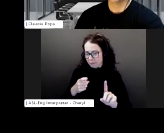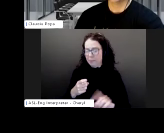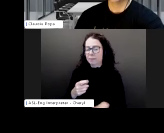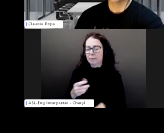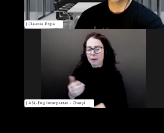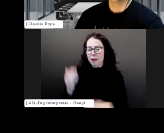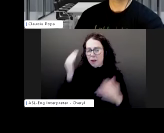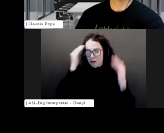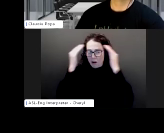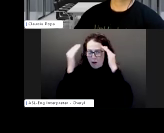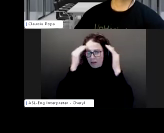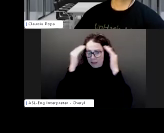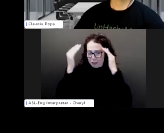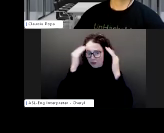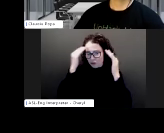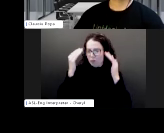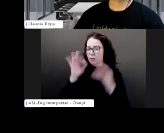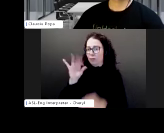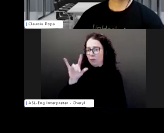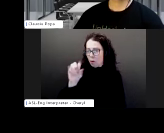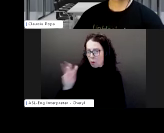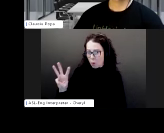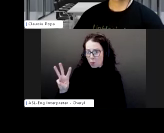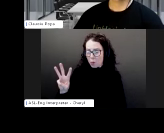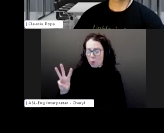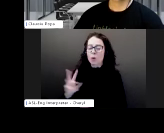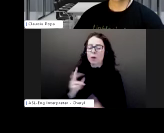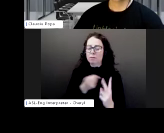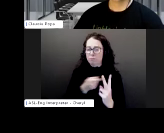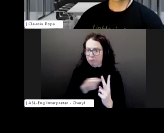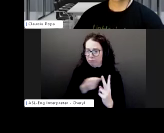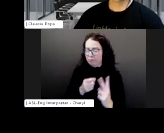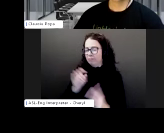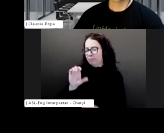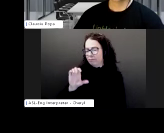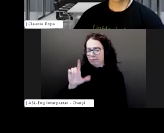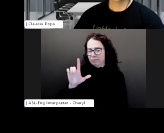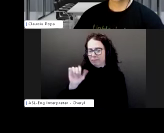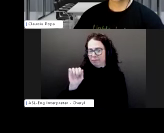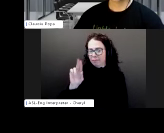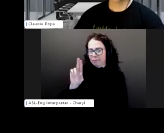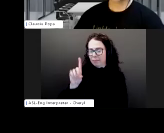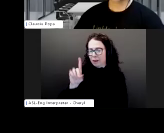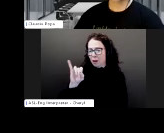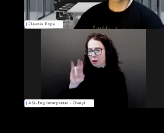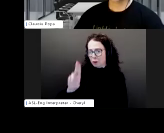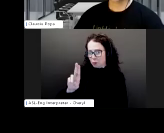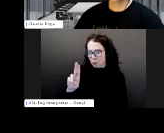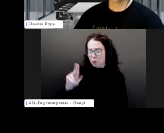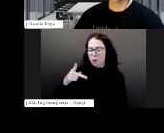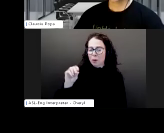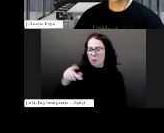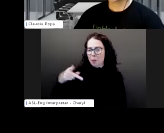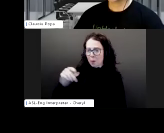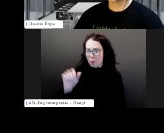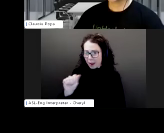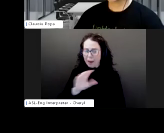Debra Popa, who are going to tell us more about recent programs they have developed to help you develop your cyber safety